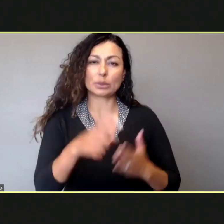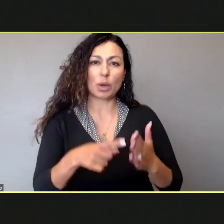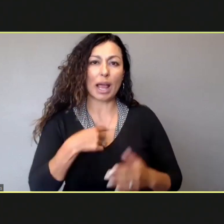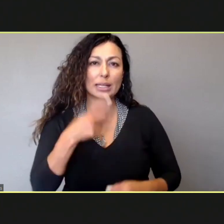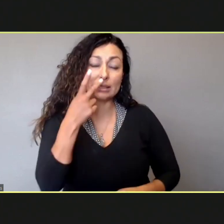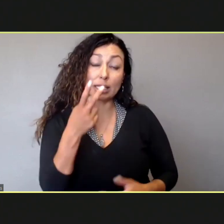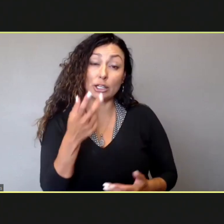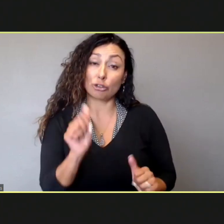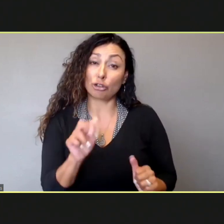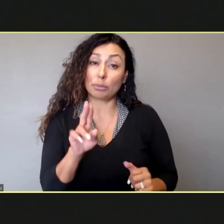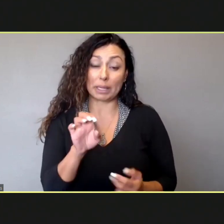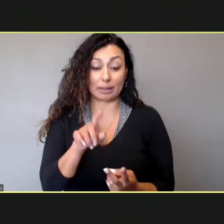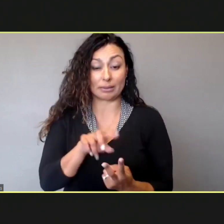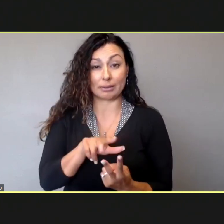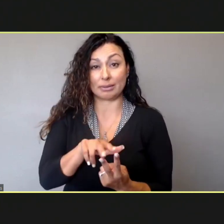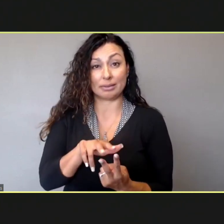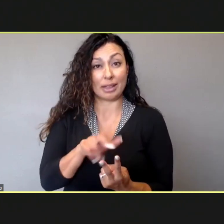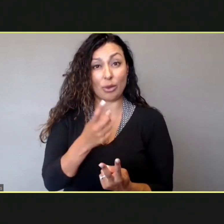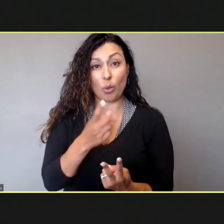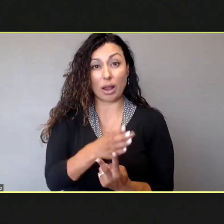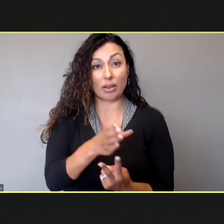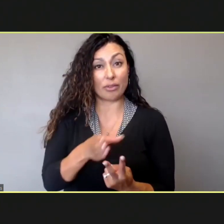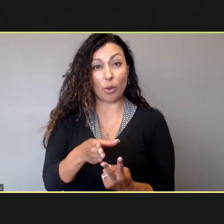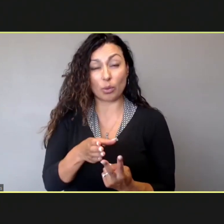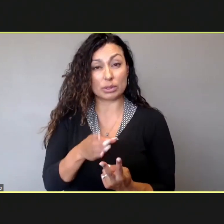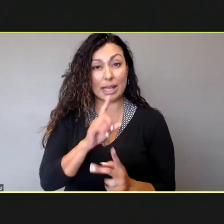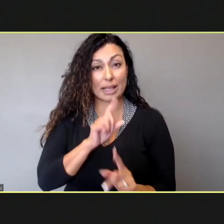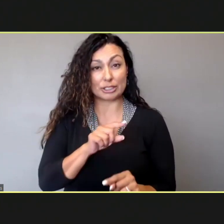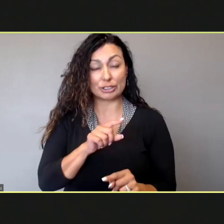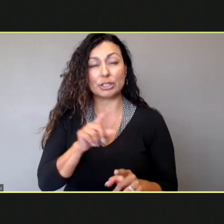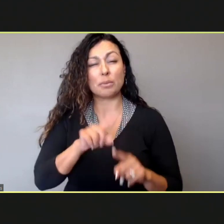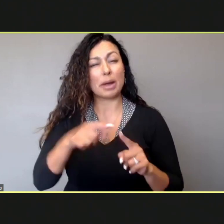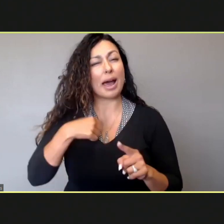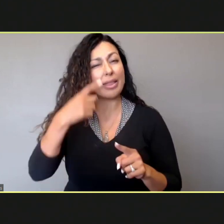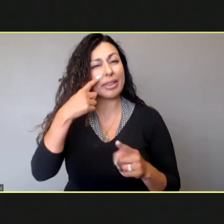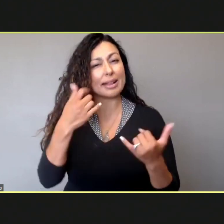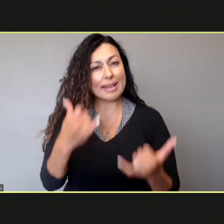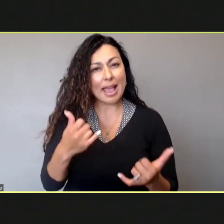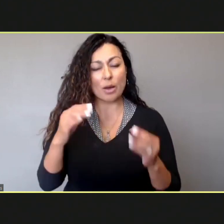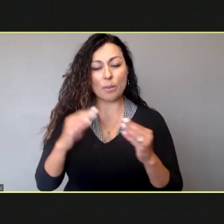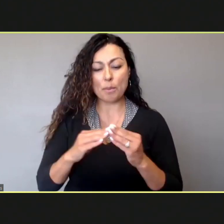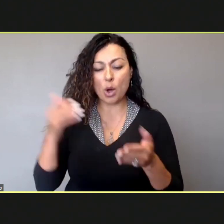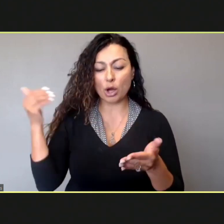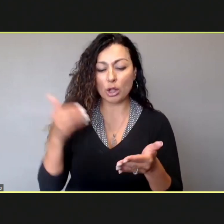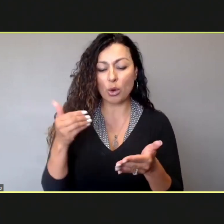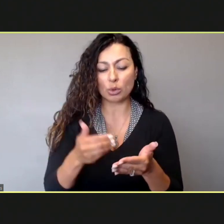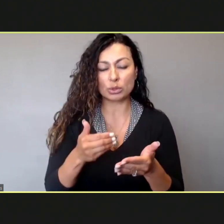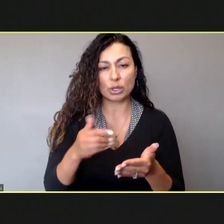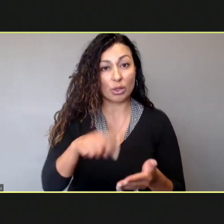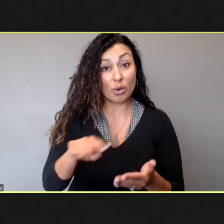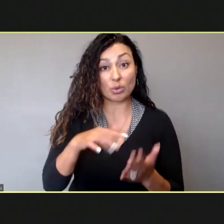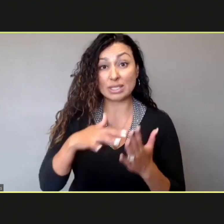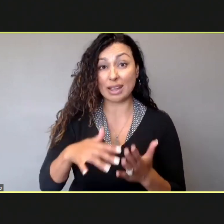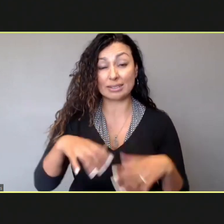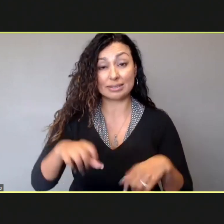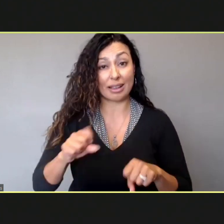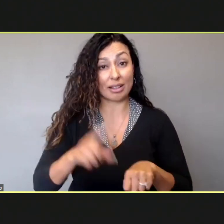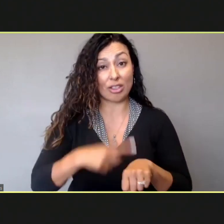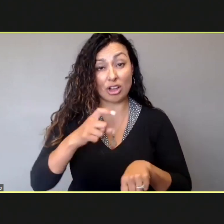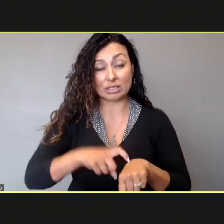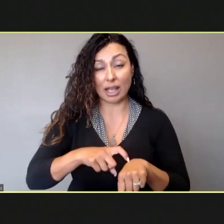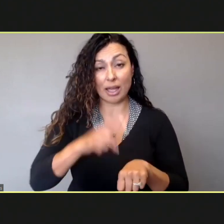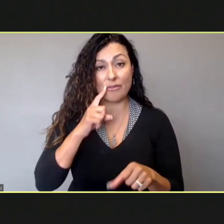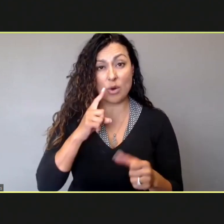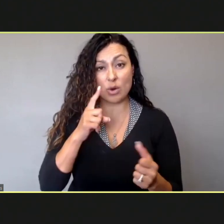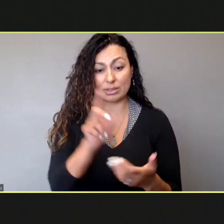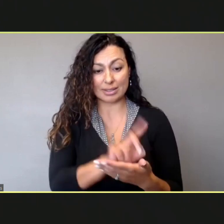could be either of those. And so I think we're getting closer, but these studies take a long time to design. And